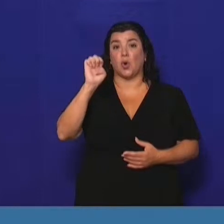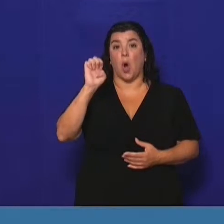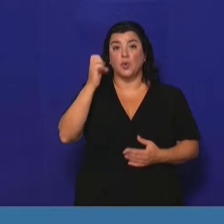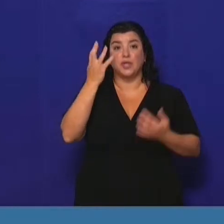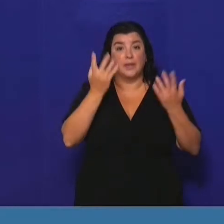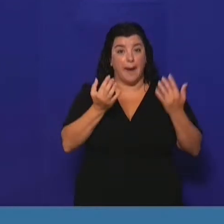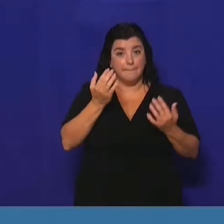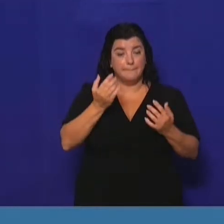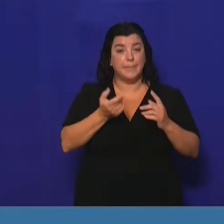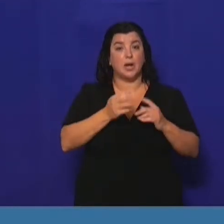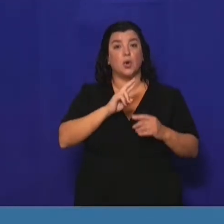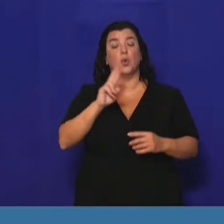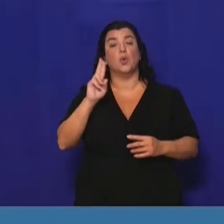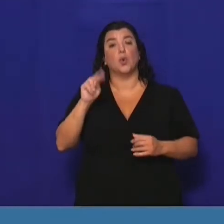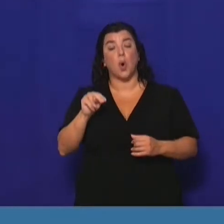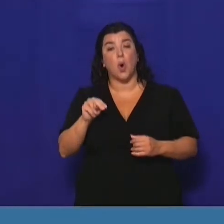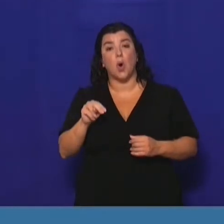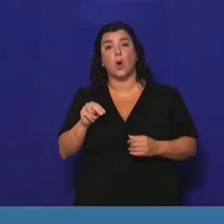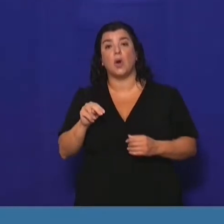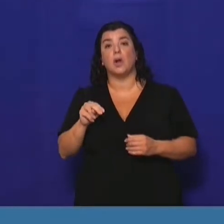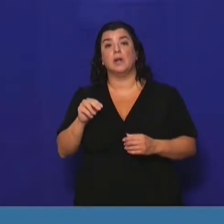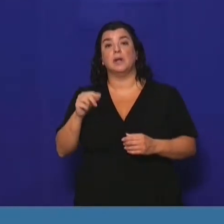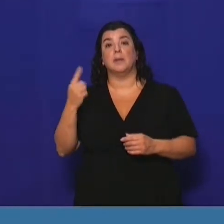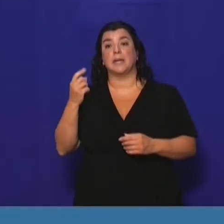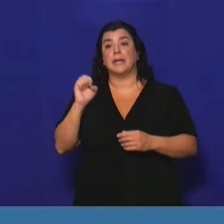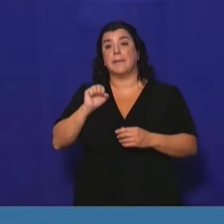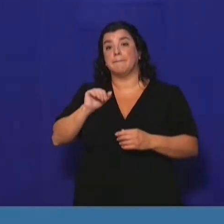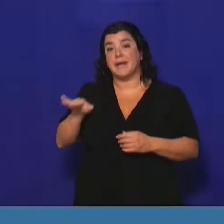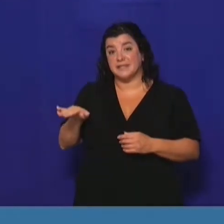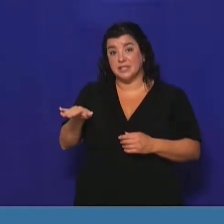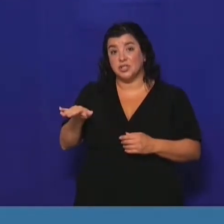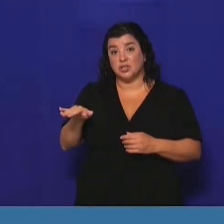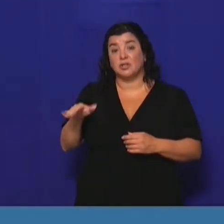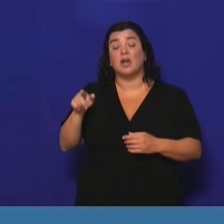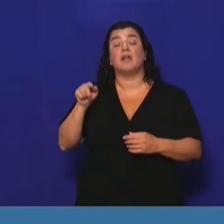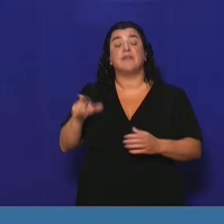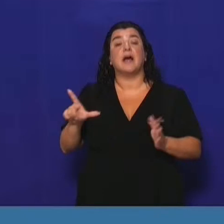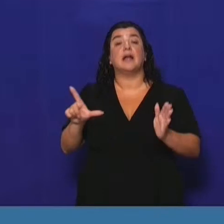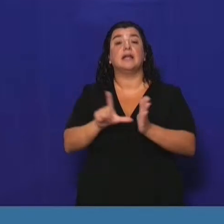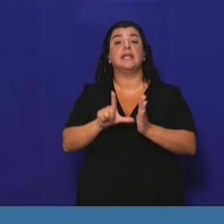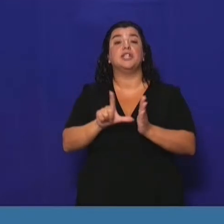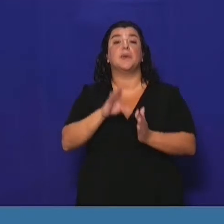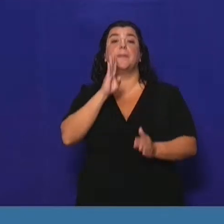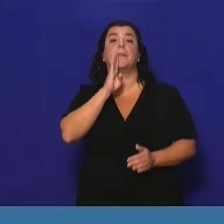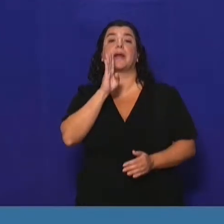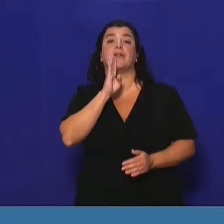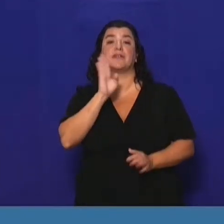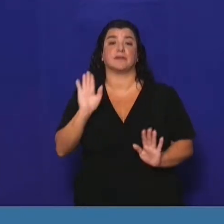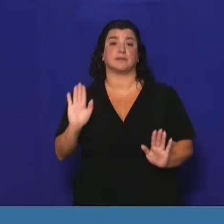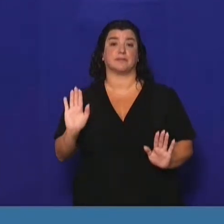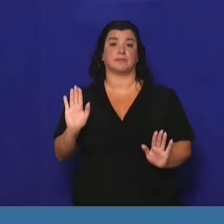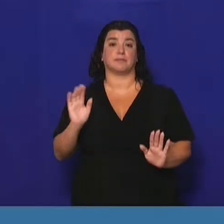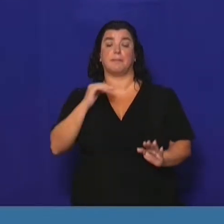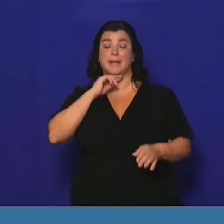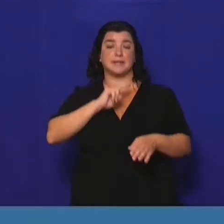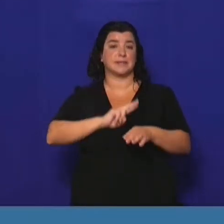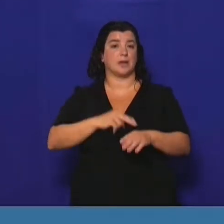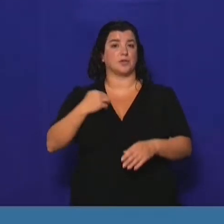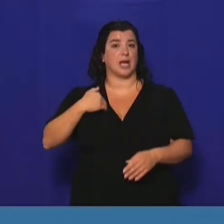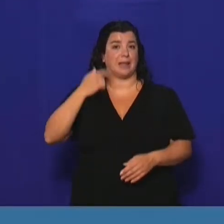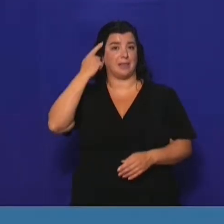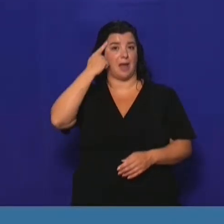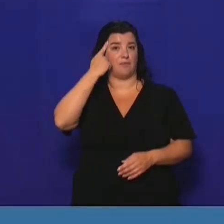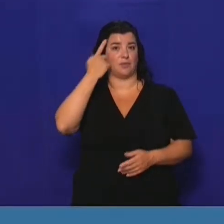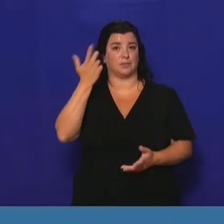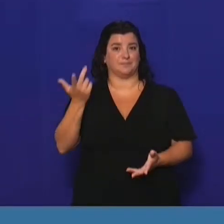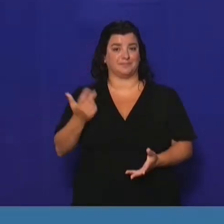kuntatti. Anka propju għandna leġiżlazzjoni li tikkaverja din l-app ukoll. U tajjeb ngħid li sforz il-ħidma